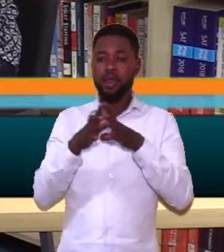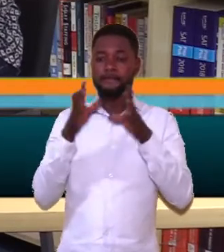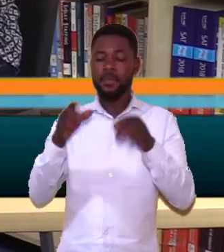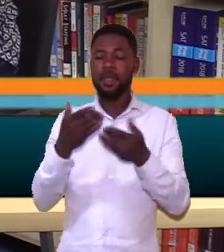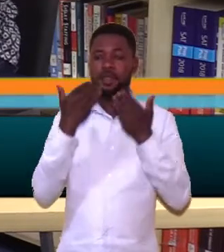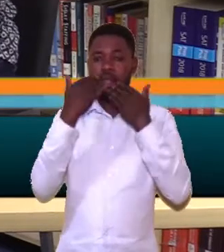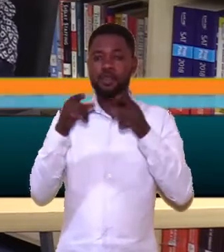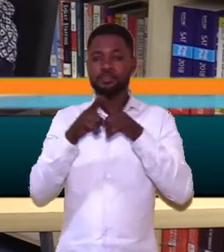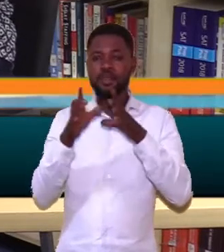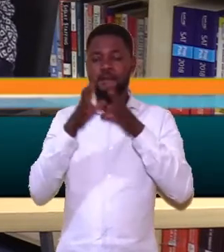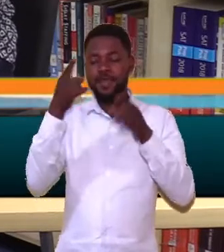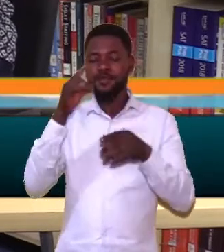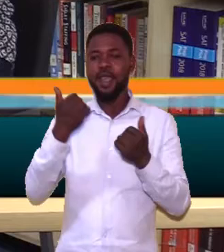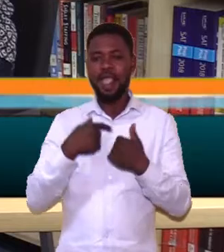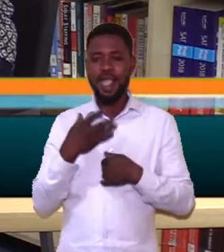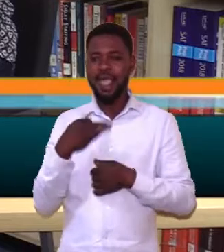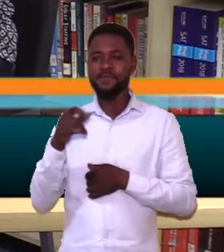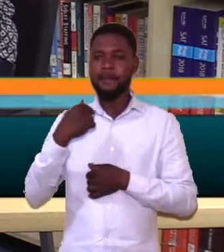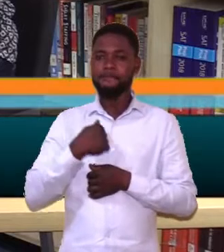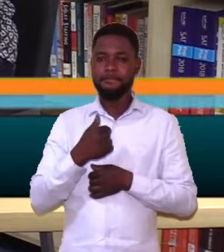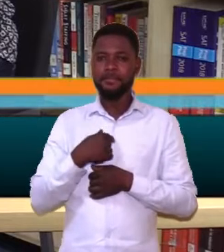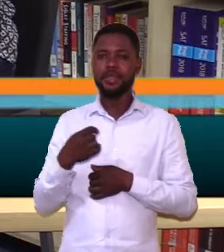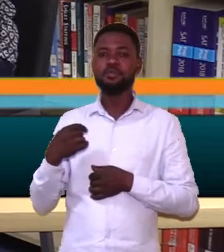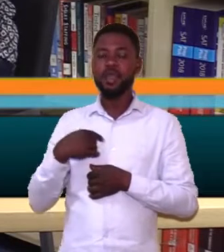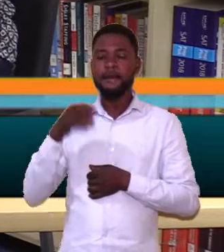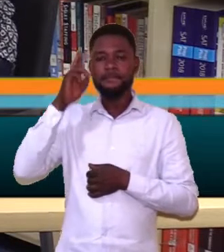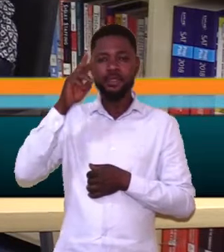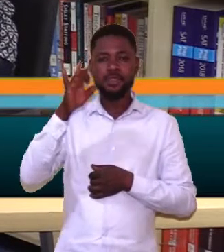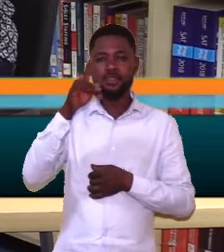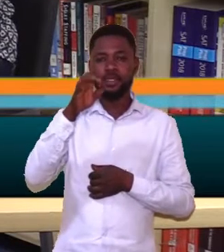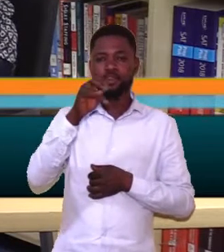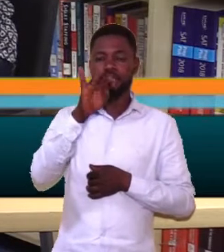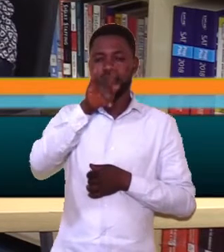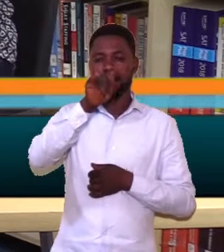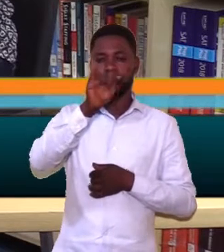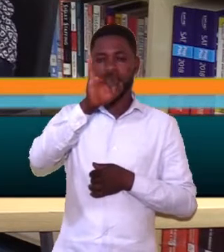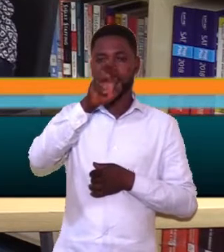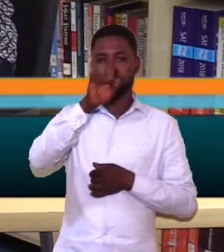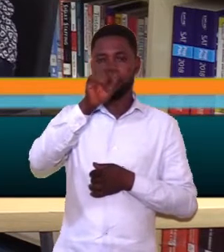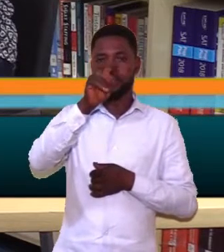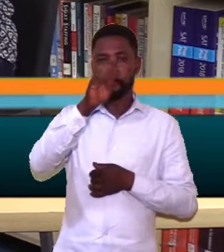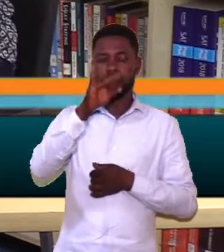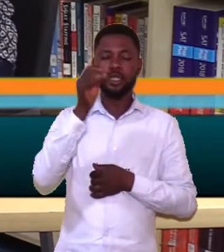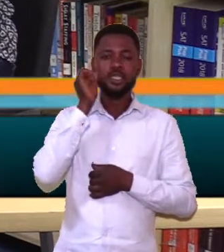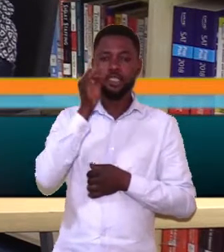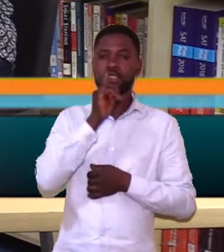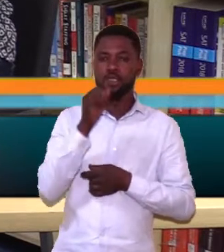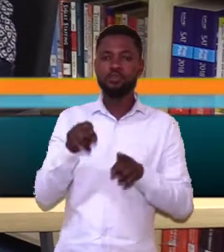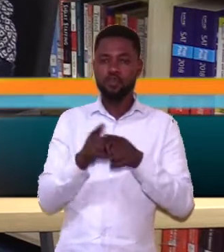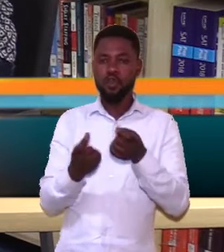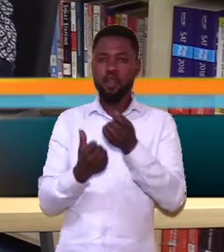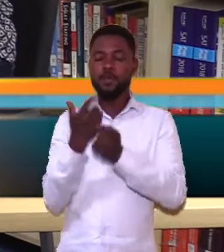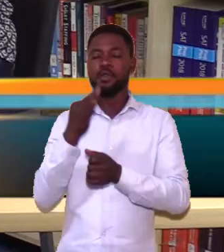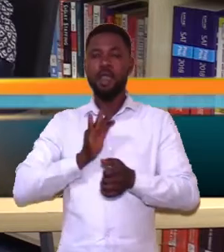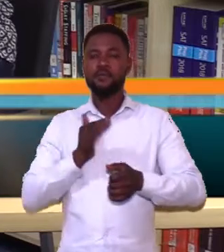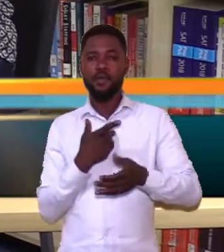for Thank you so much for having me. Yes, the CEO is Mr. Bosun Tijani. That's correct. He's been so supportive of most of